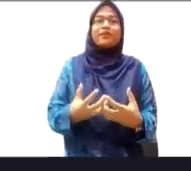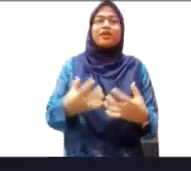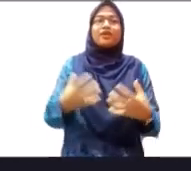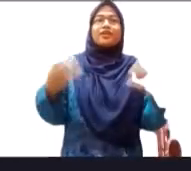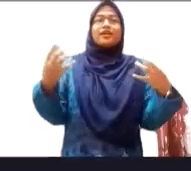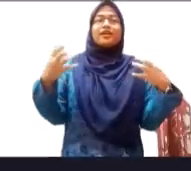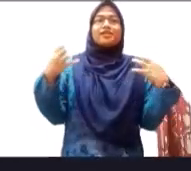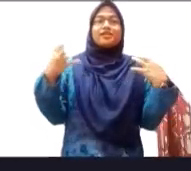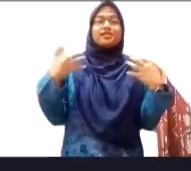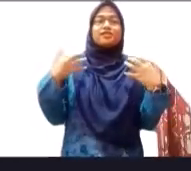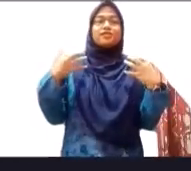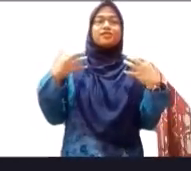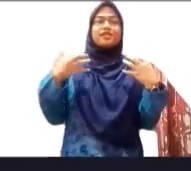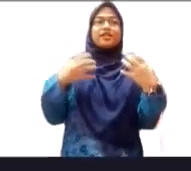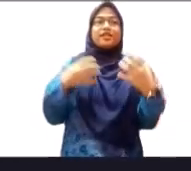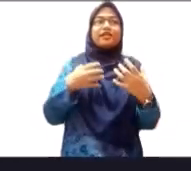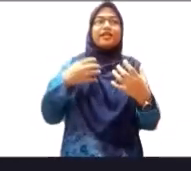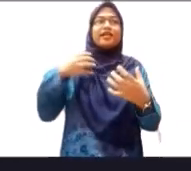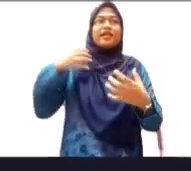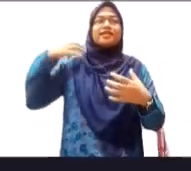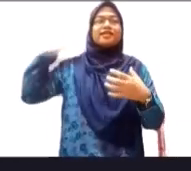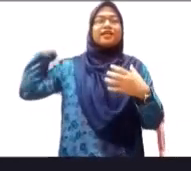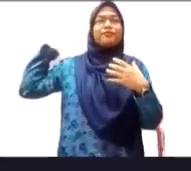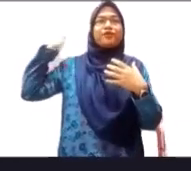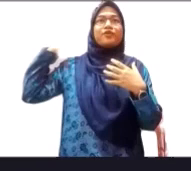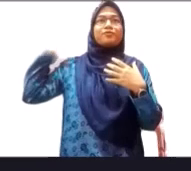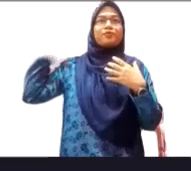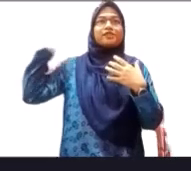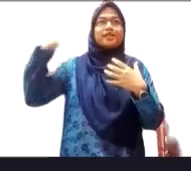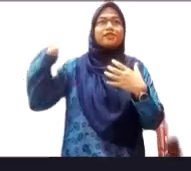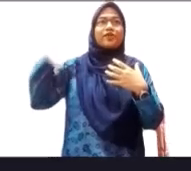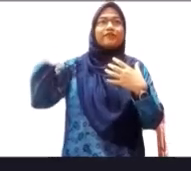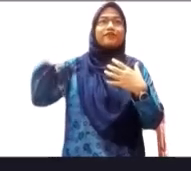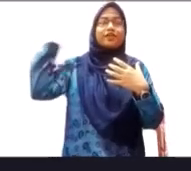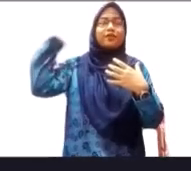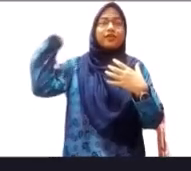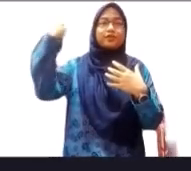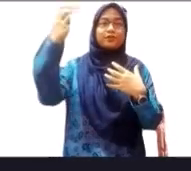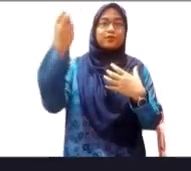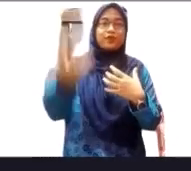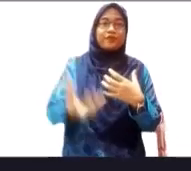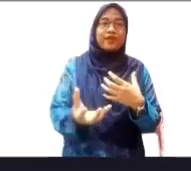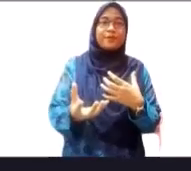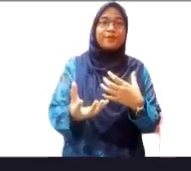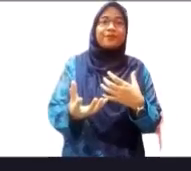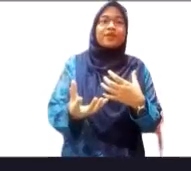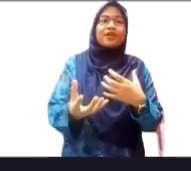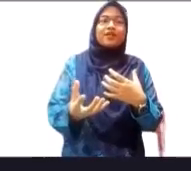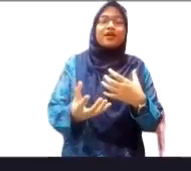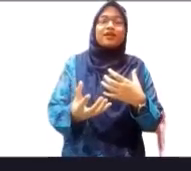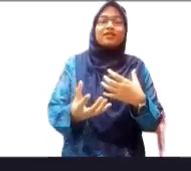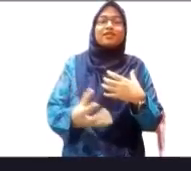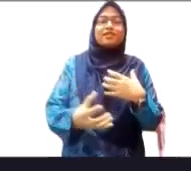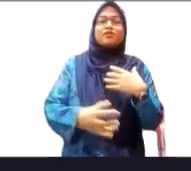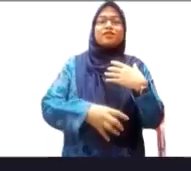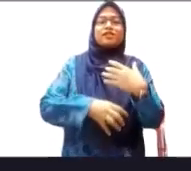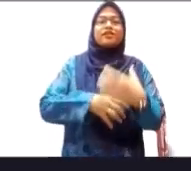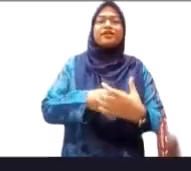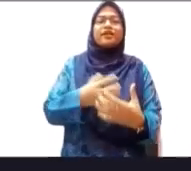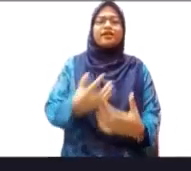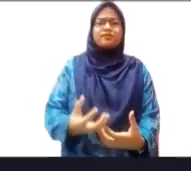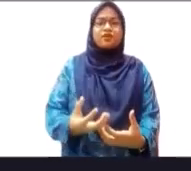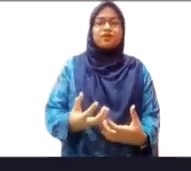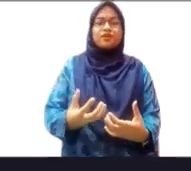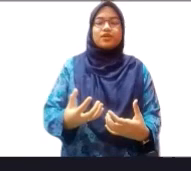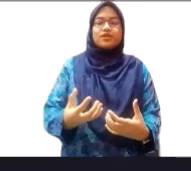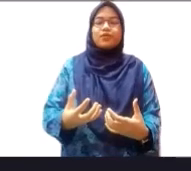something, their senses will be generated and their brain will process whatever they want to convey. Thus, will generate